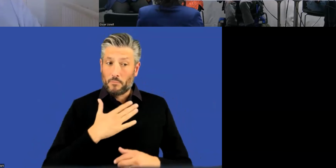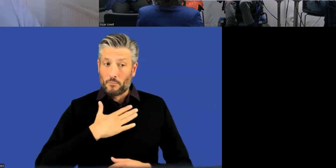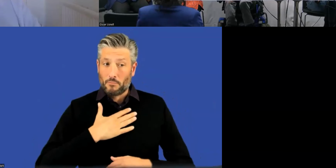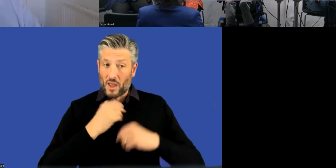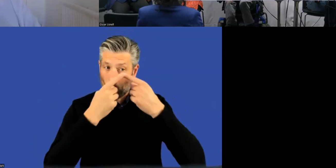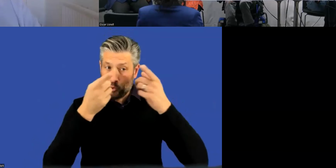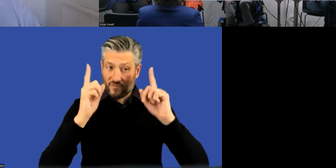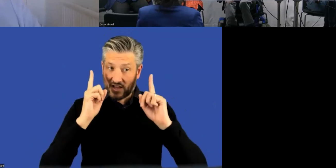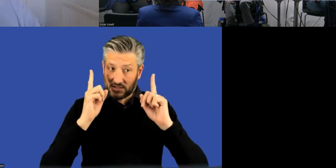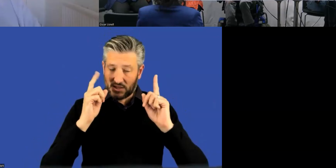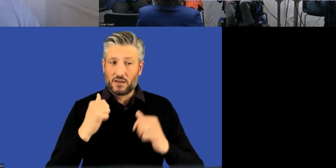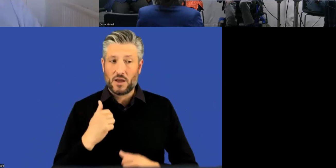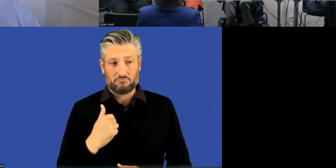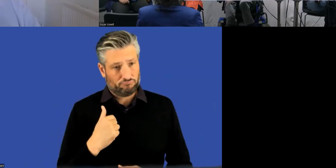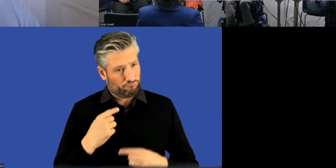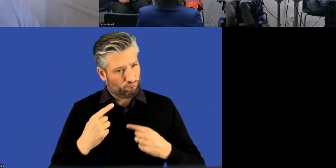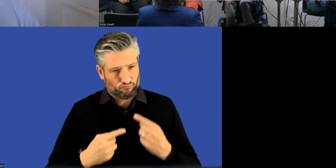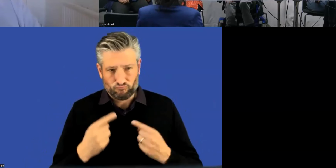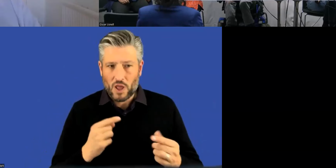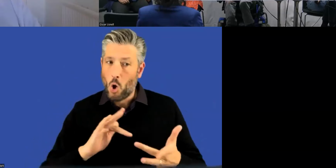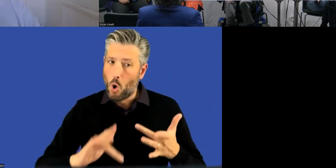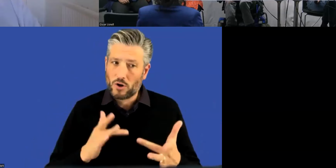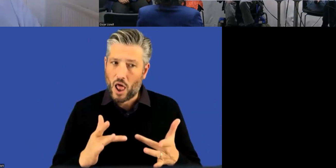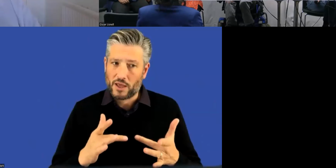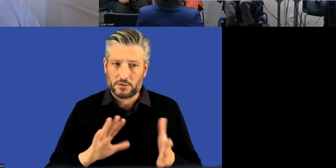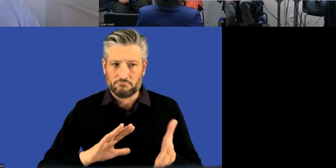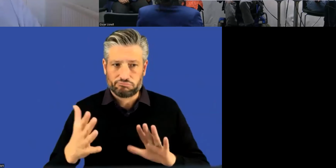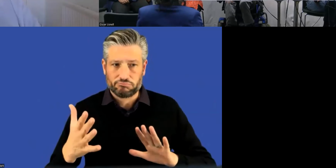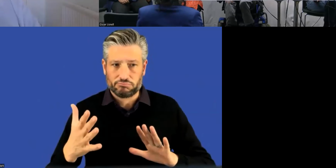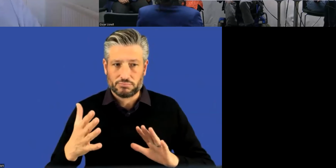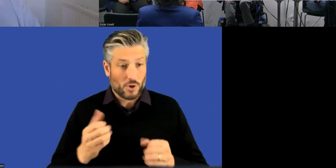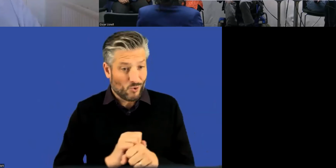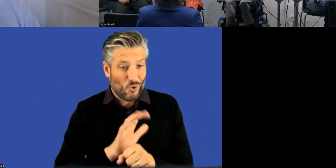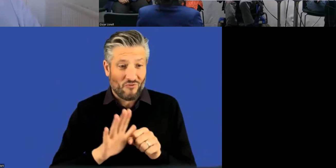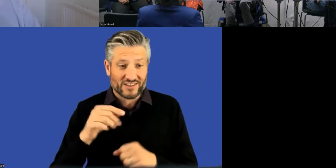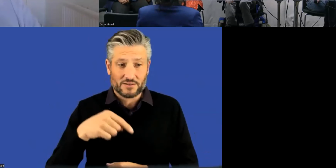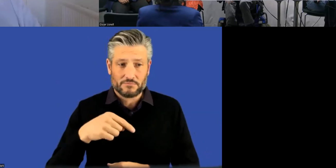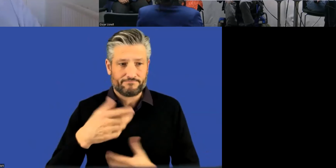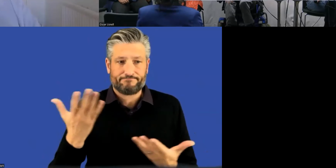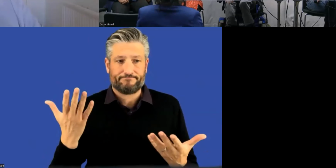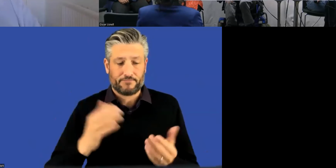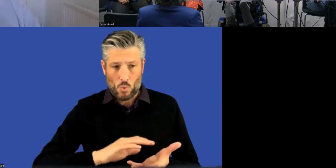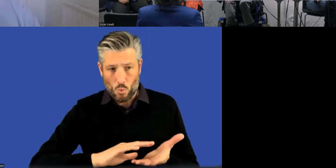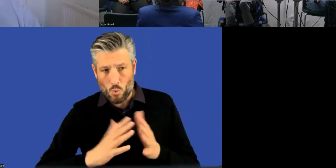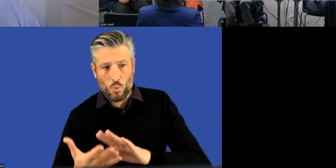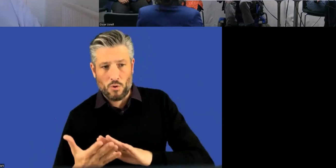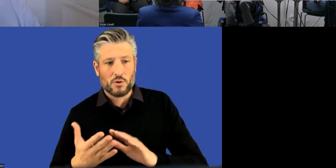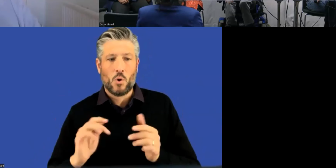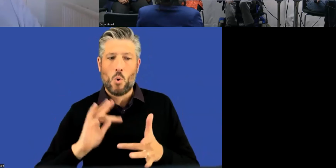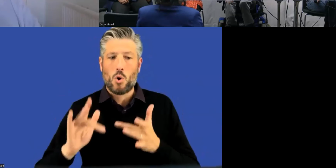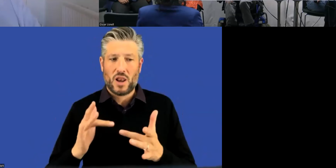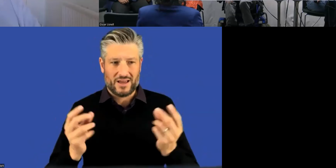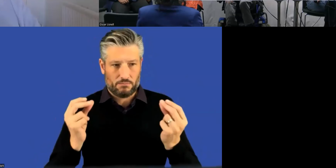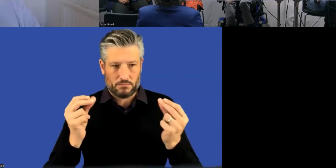rehearsal because we went straight to JackTrip, and because some of the ensembles had already been using it, for instance,